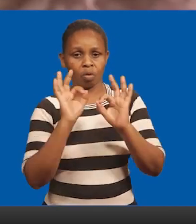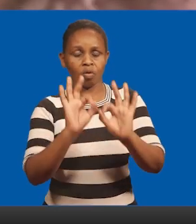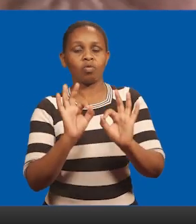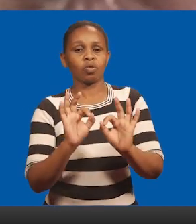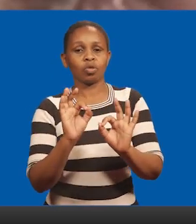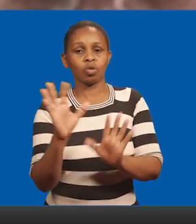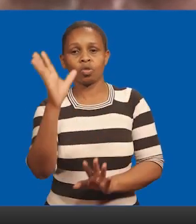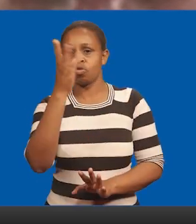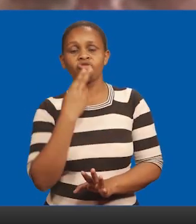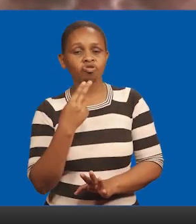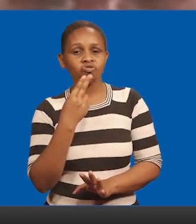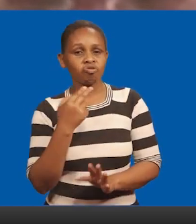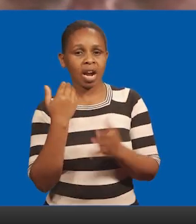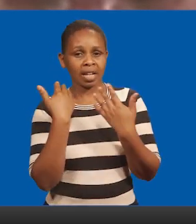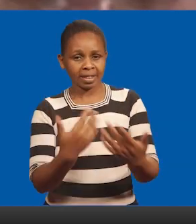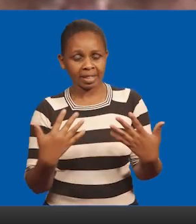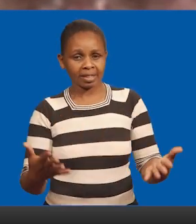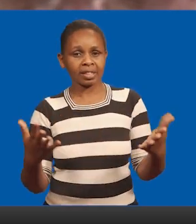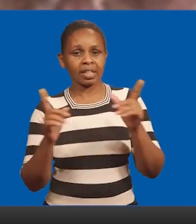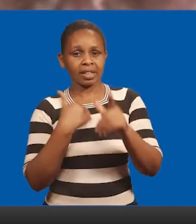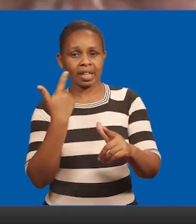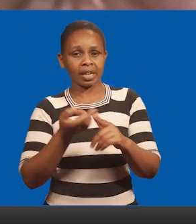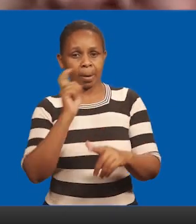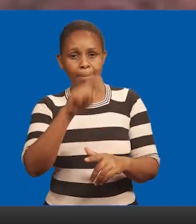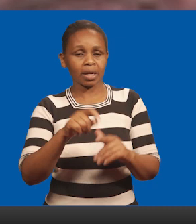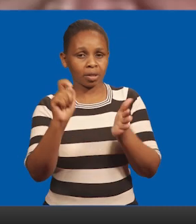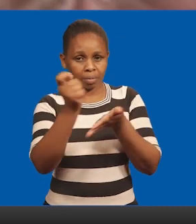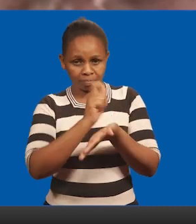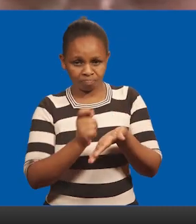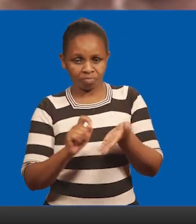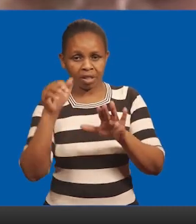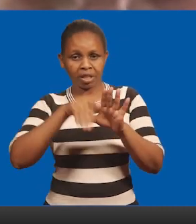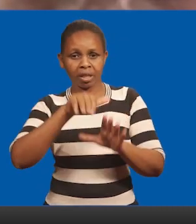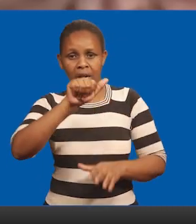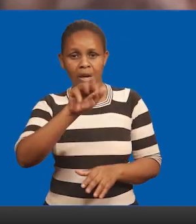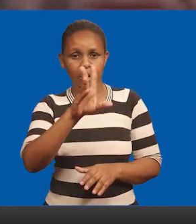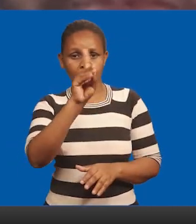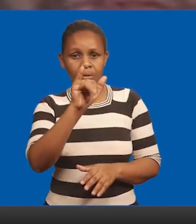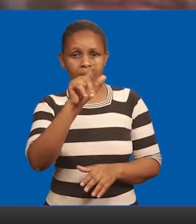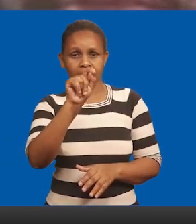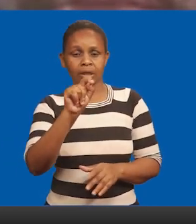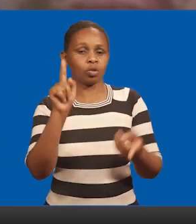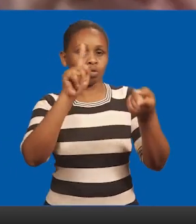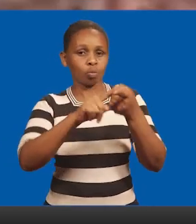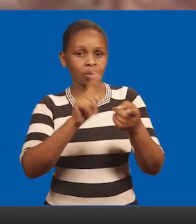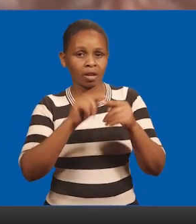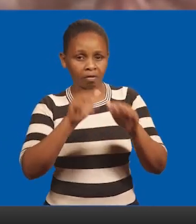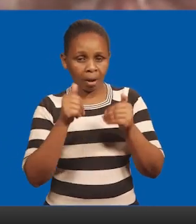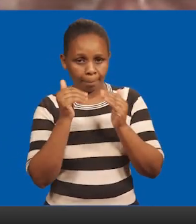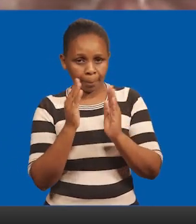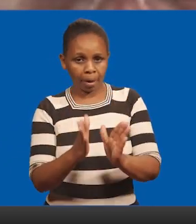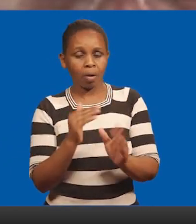sector liabilities should be done after an extensive audit of debts owed to Farmers workers and